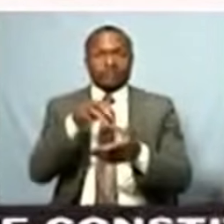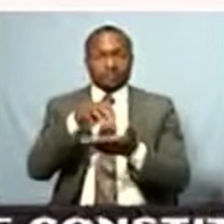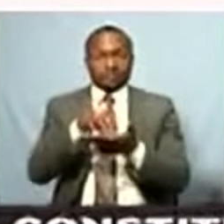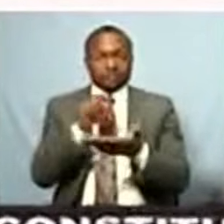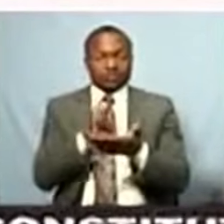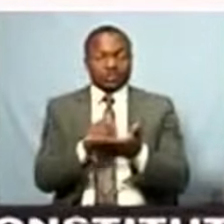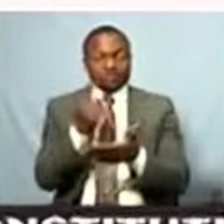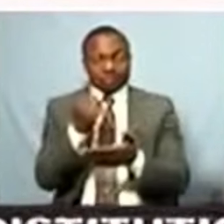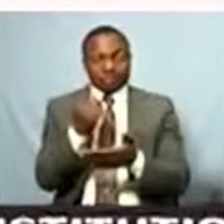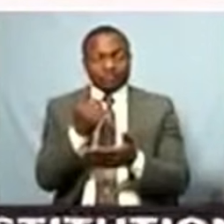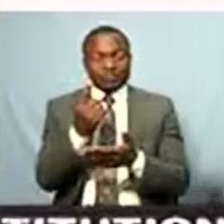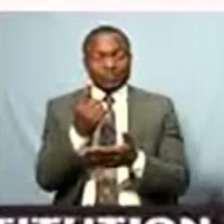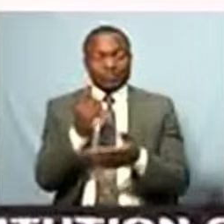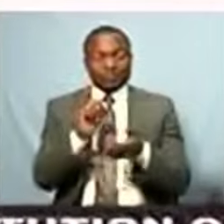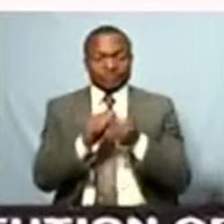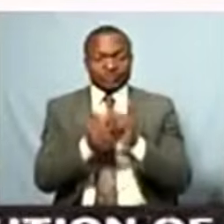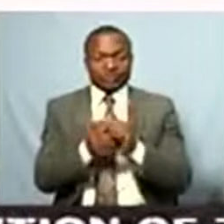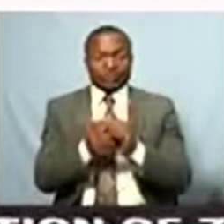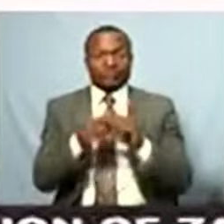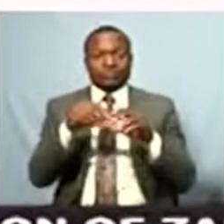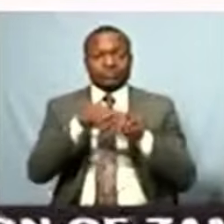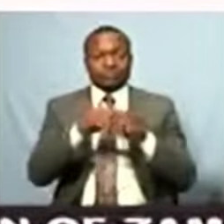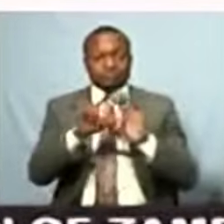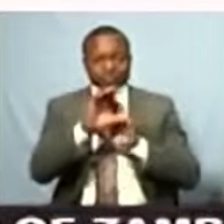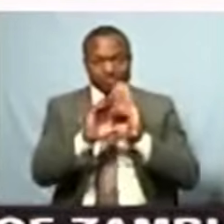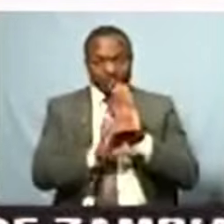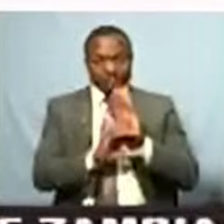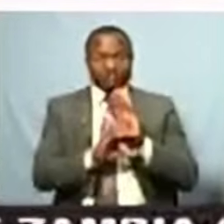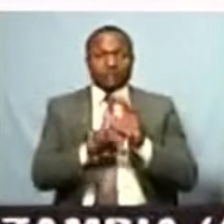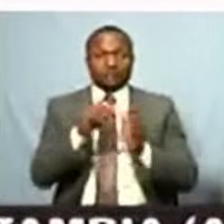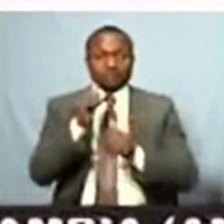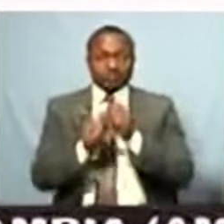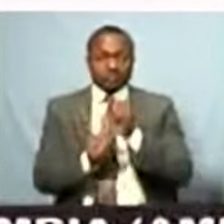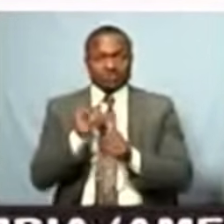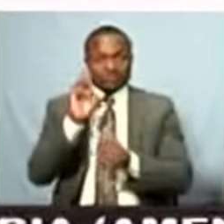just one of the lacunas in our constitution, which is being